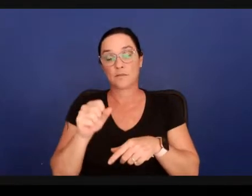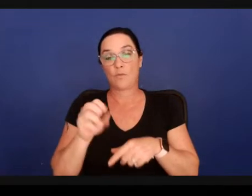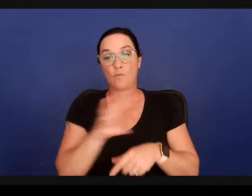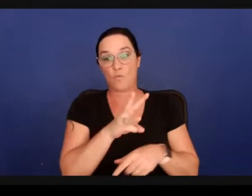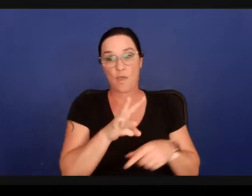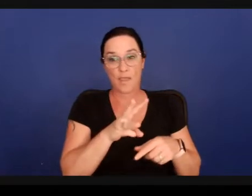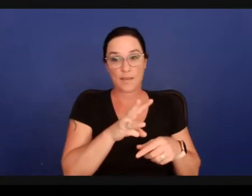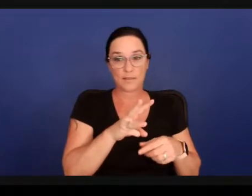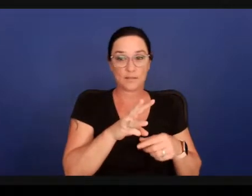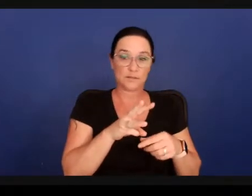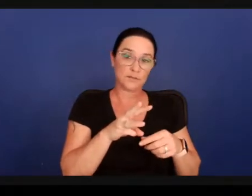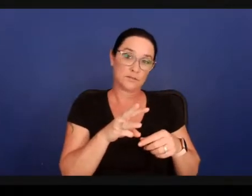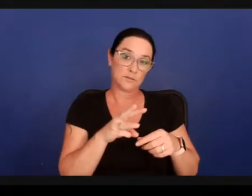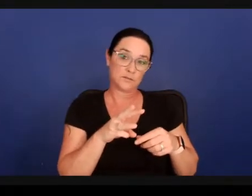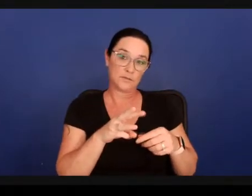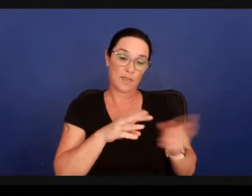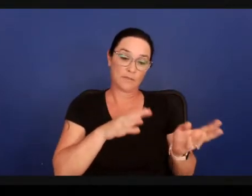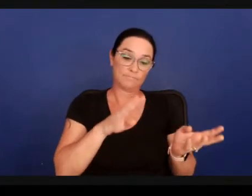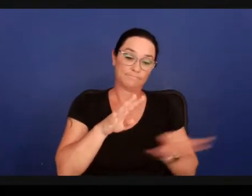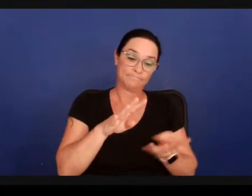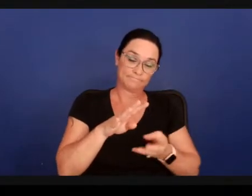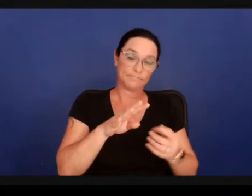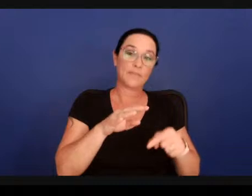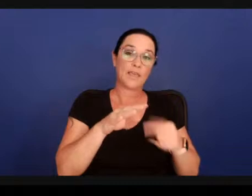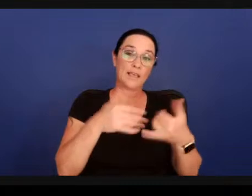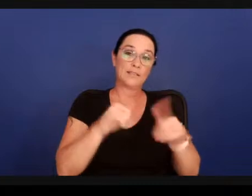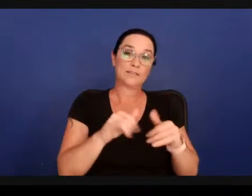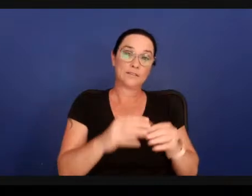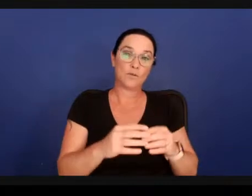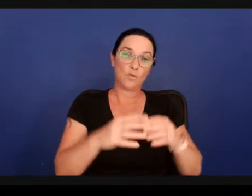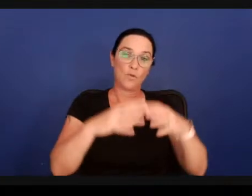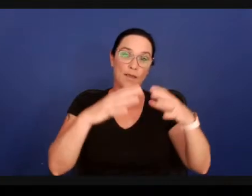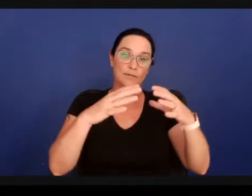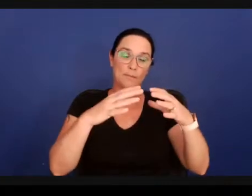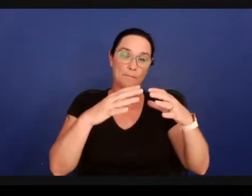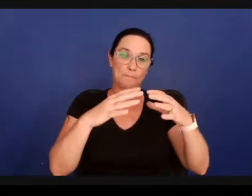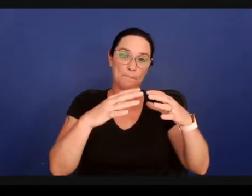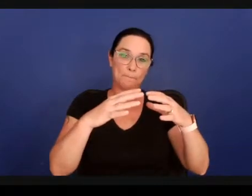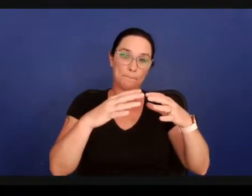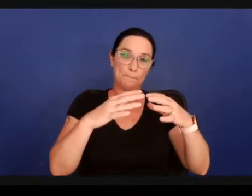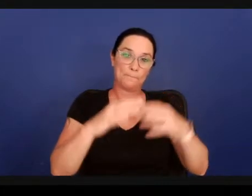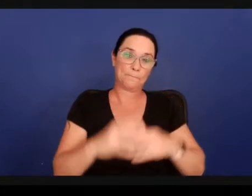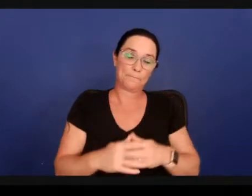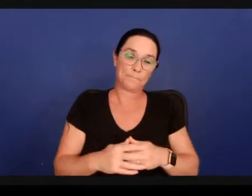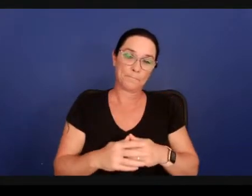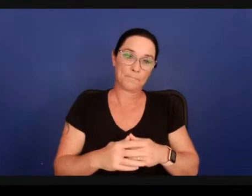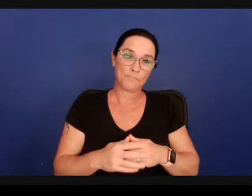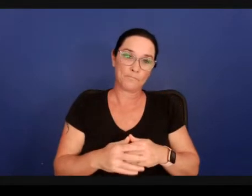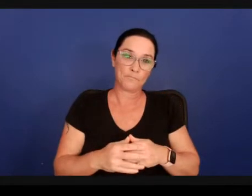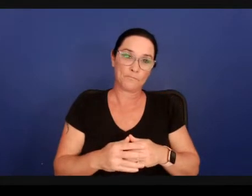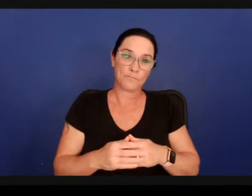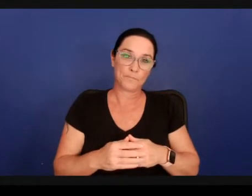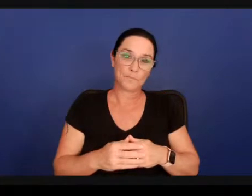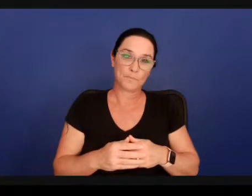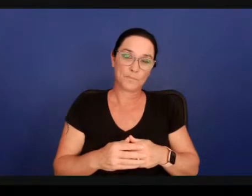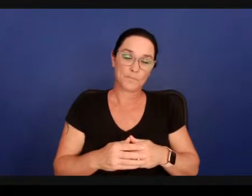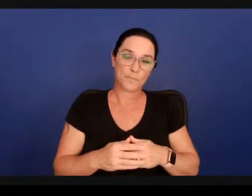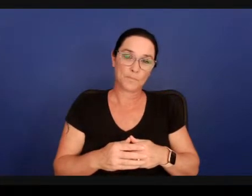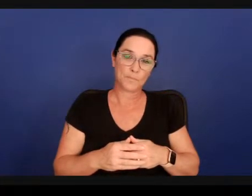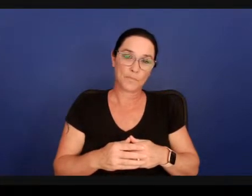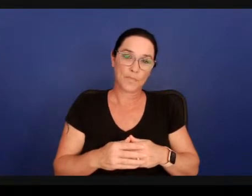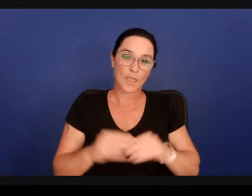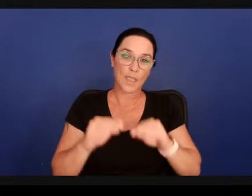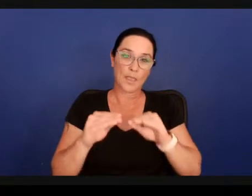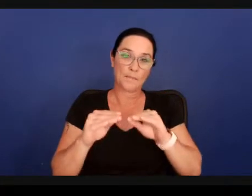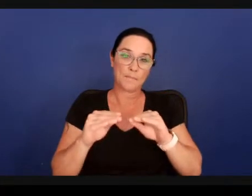into the southwest rift, still rising. There was that little gap right there, but rising and moving to